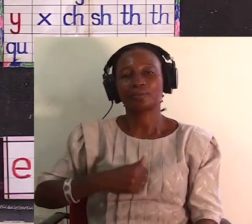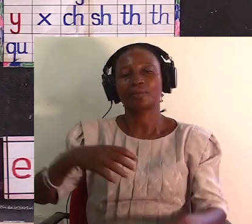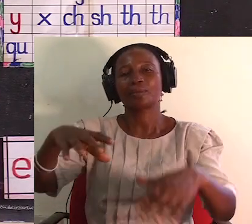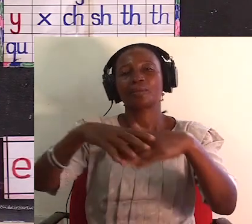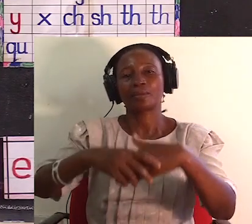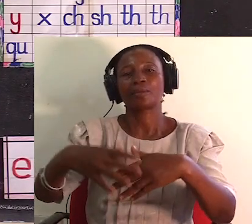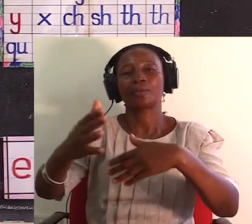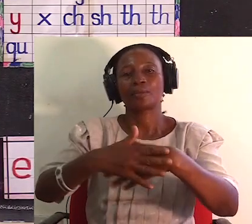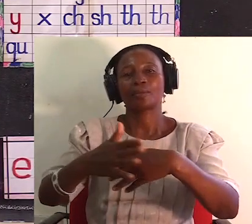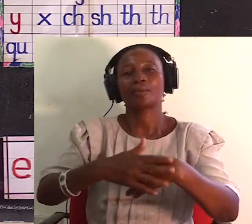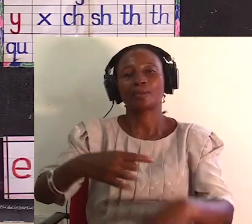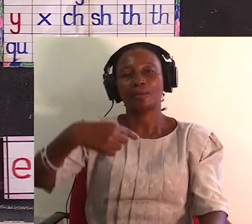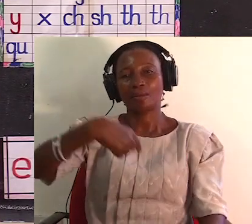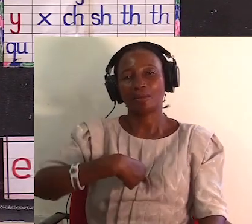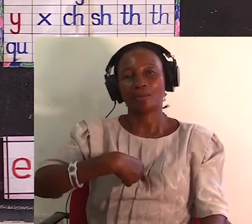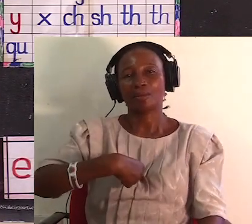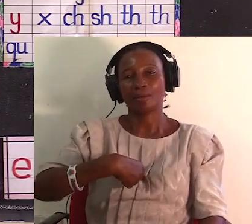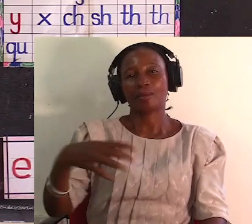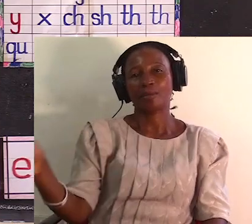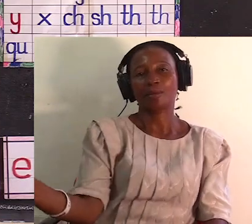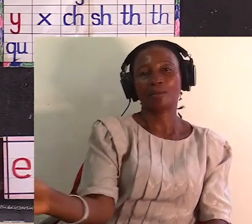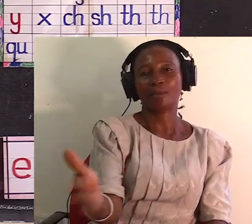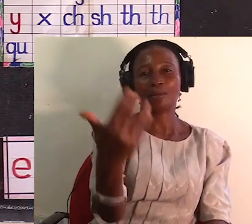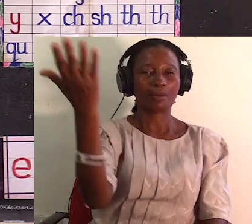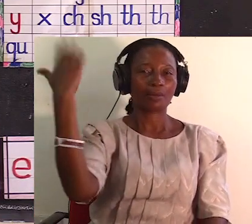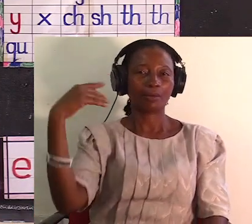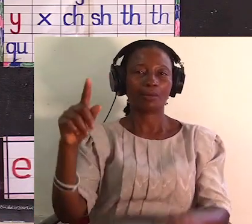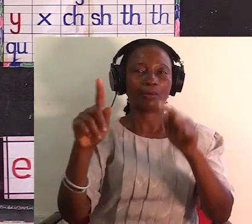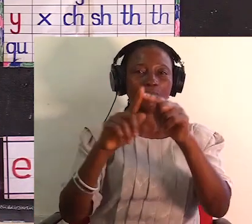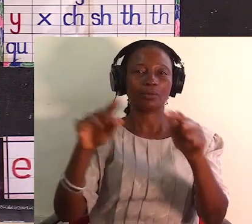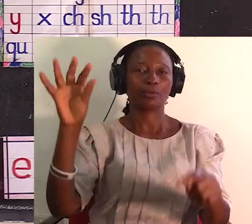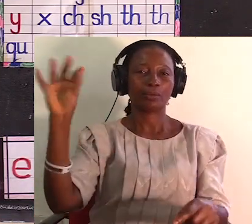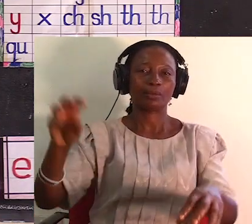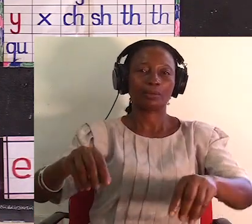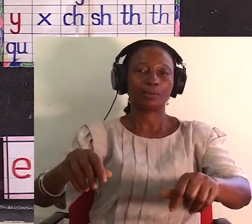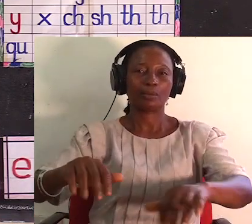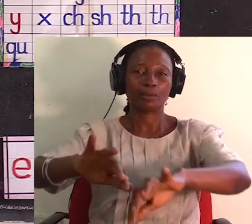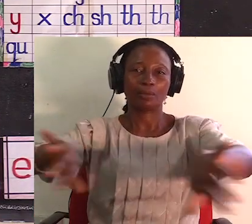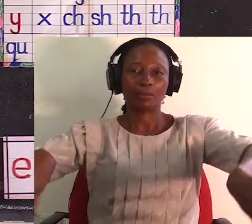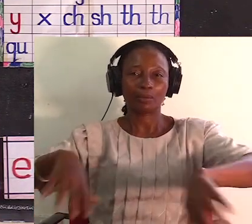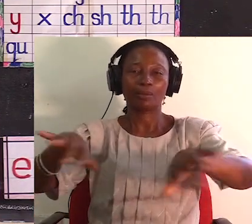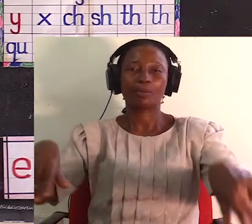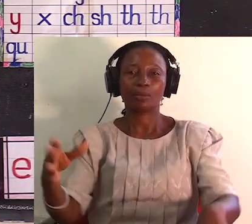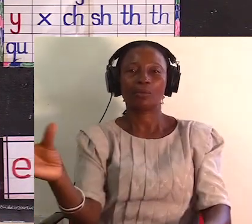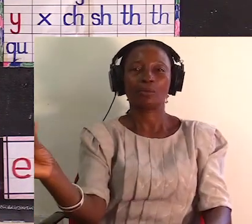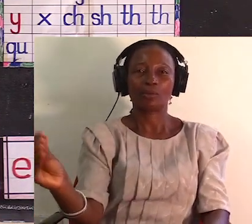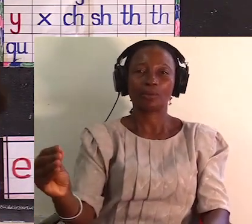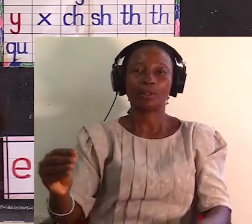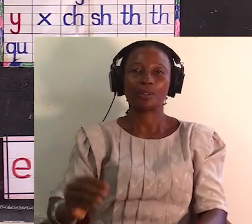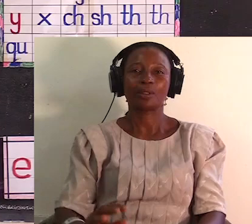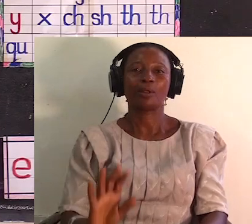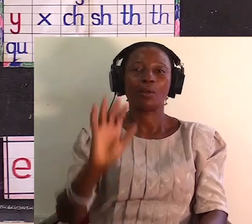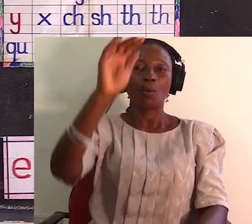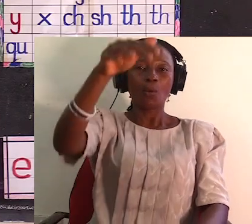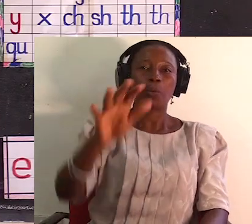My friends and I went to the beach with my floating fish. It got a hole, the air came out.